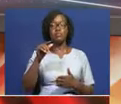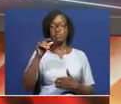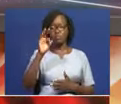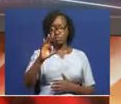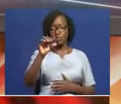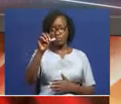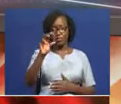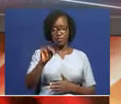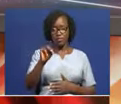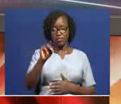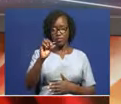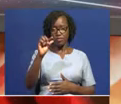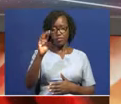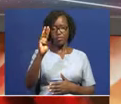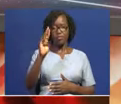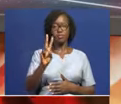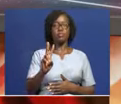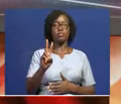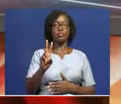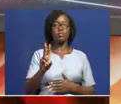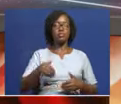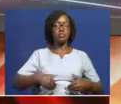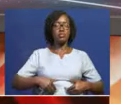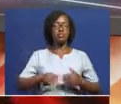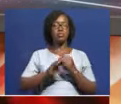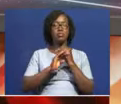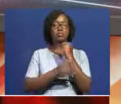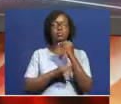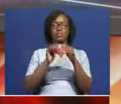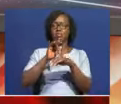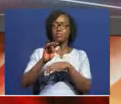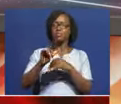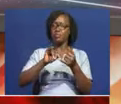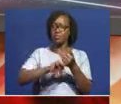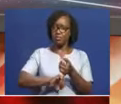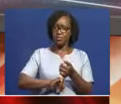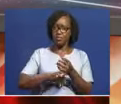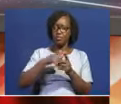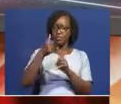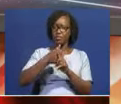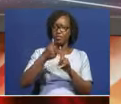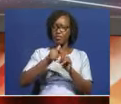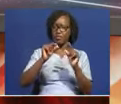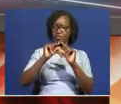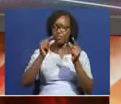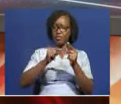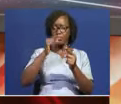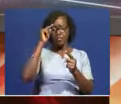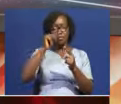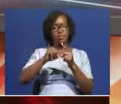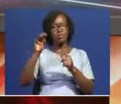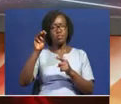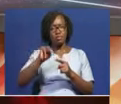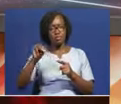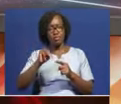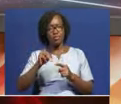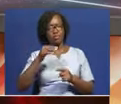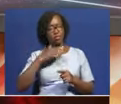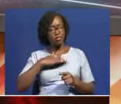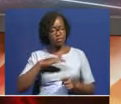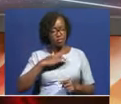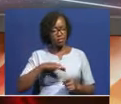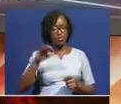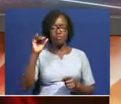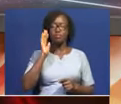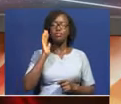mutilation, gender-based violence, teenage pregnancies and early marriages. The lobby group particularly targets Mandera, Marsabit and